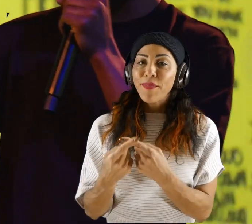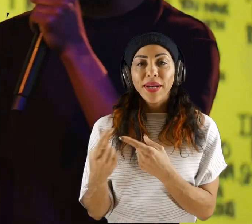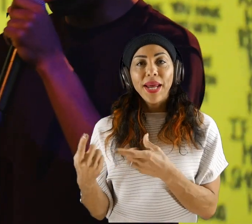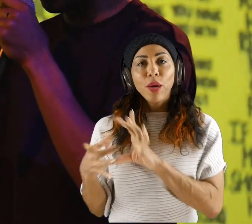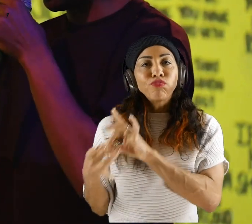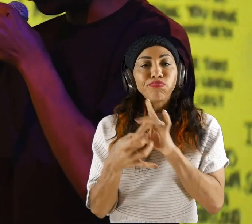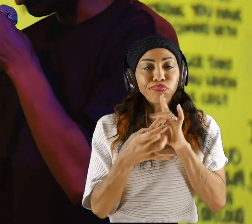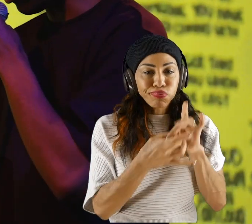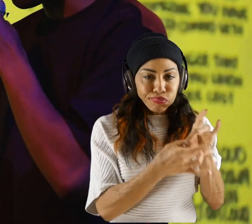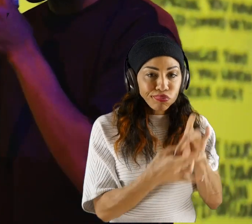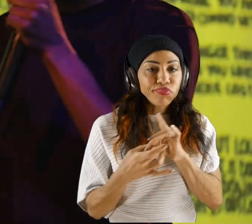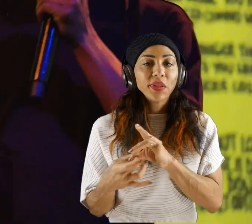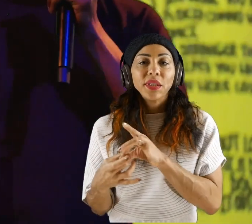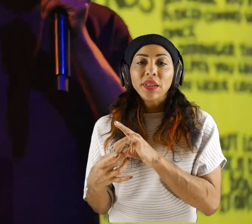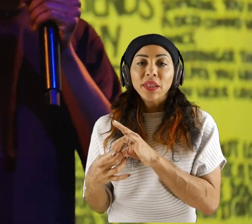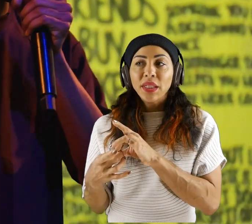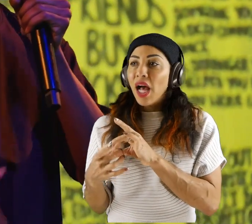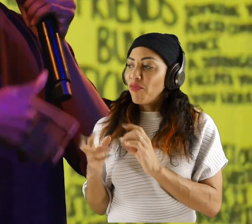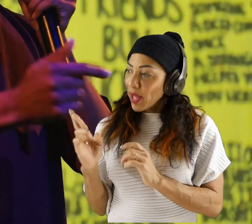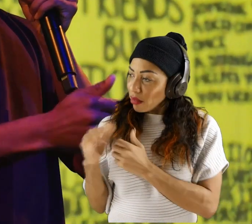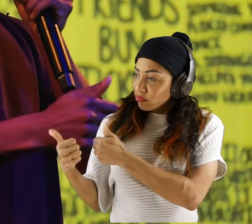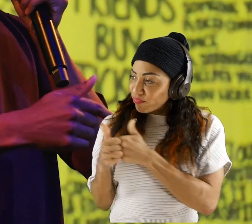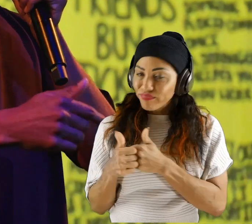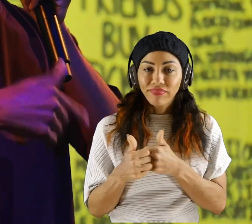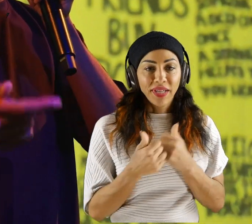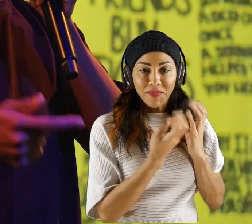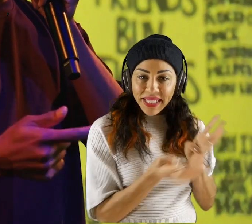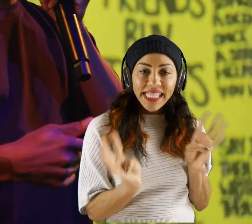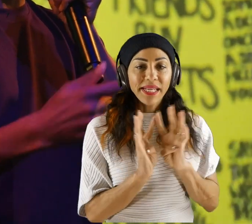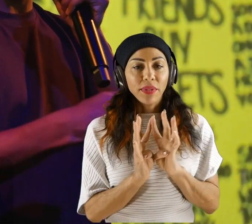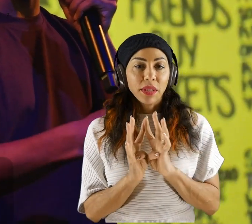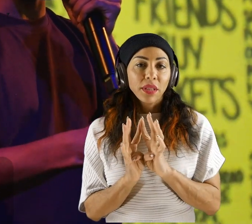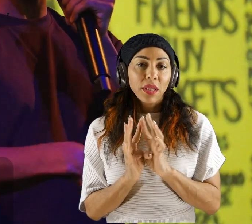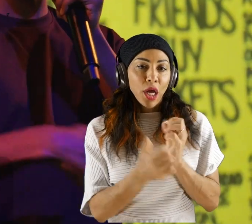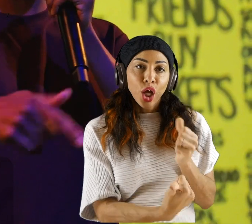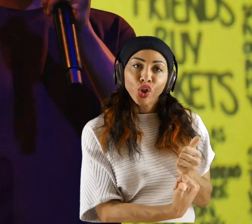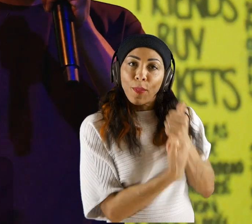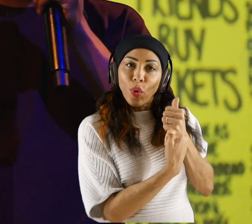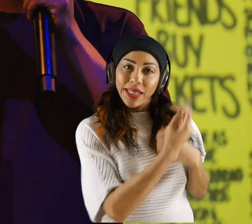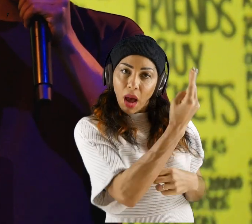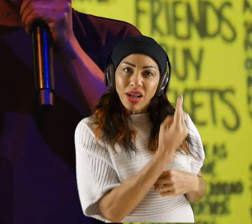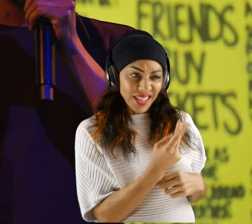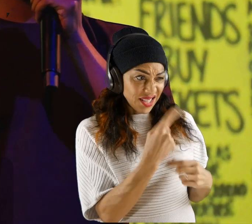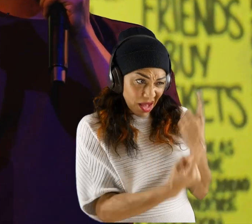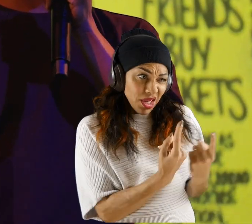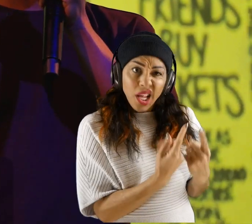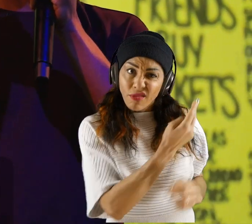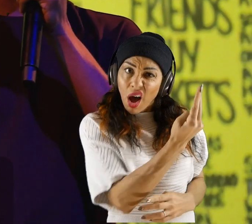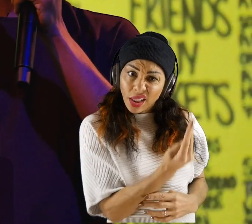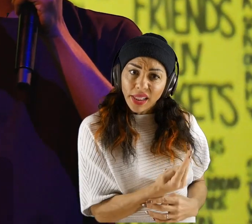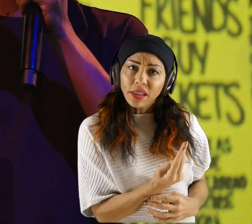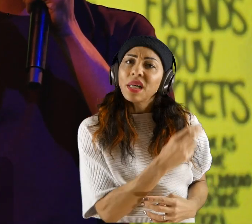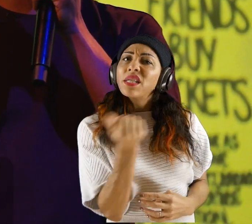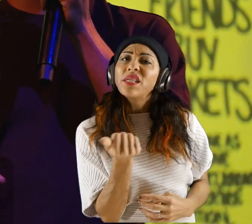been adjacent, has been close. Teams, the people that are supporting the artists, put out work, are also artists, which some